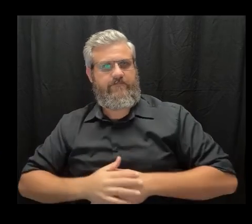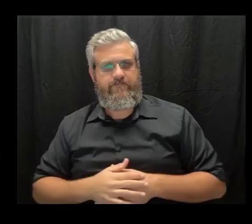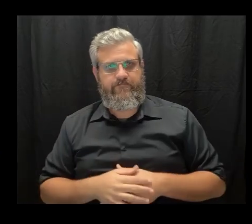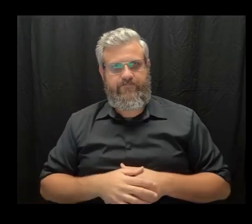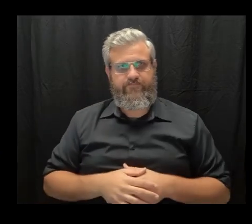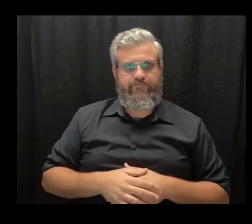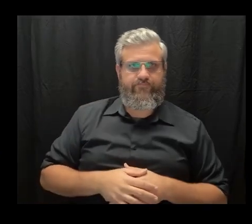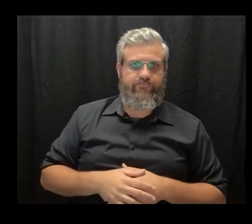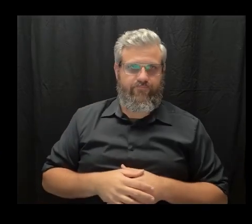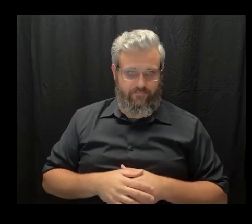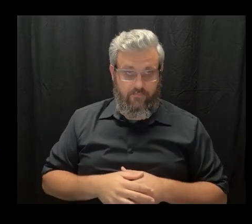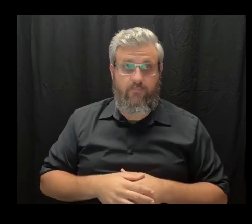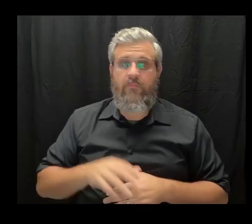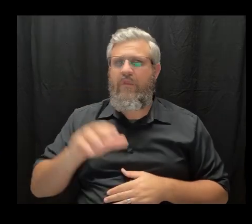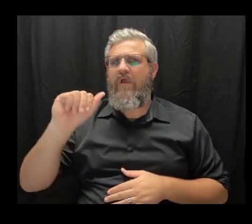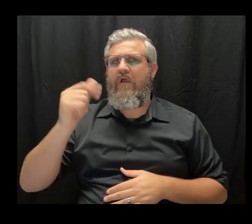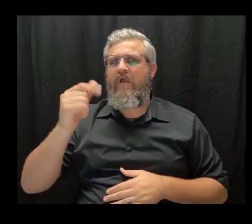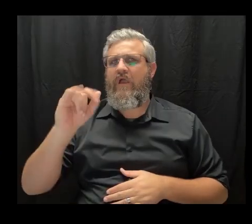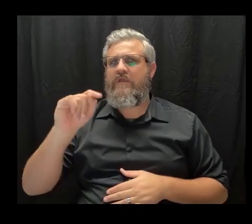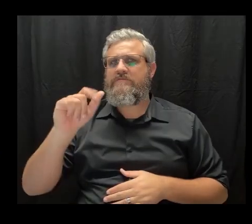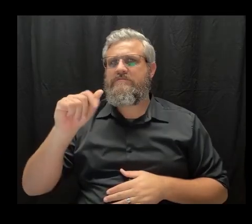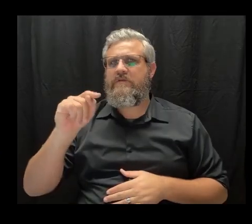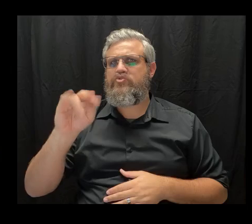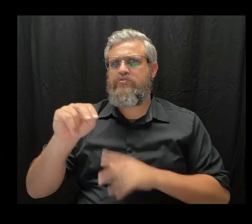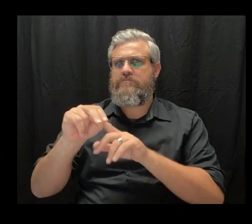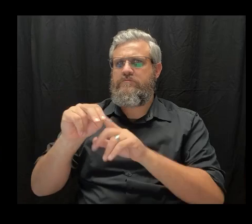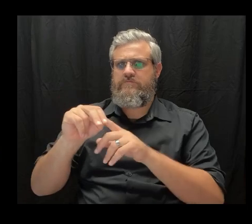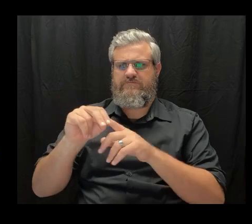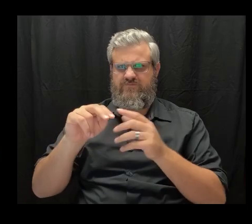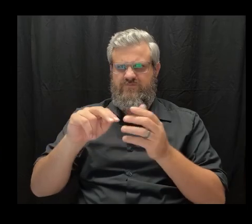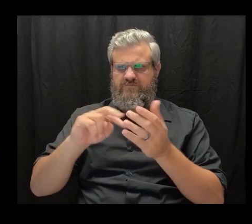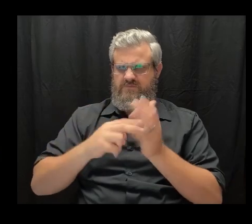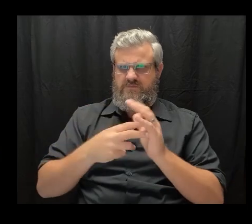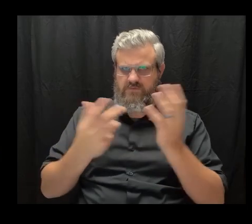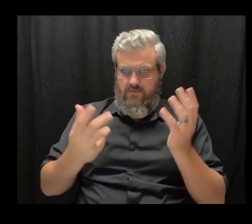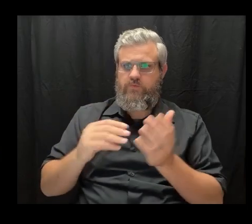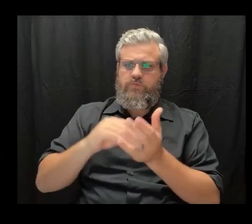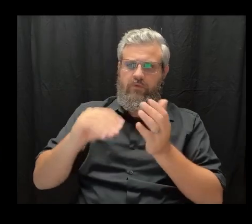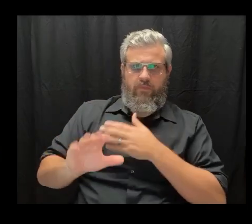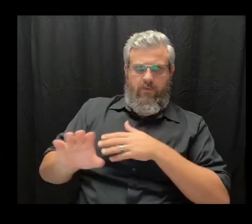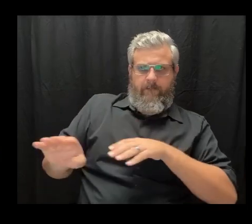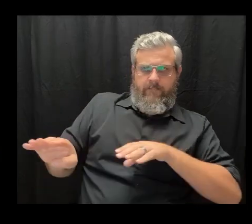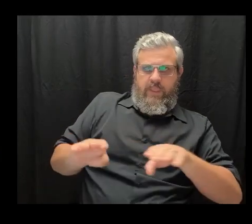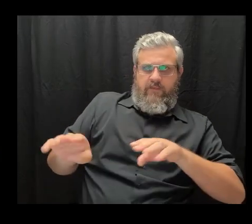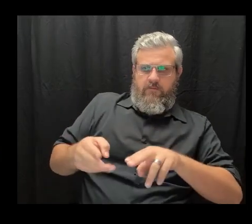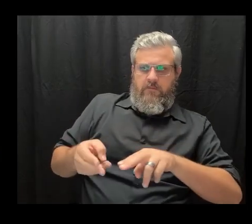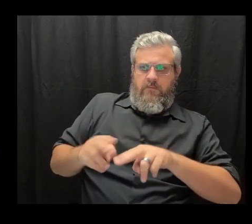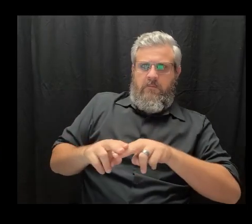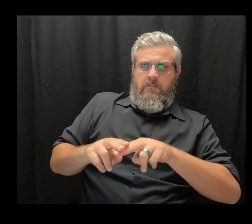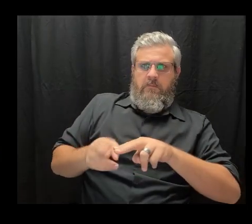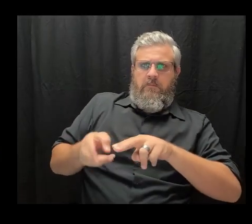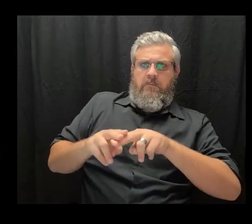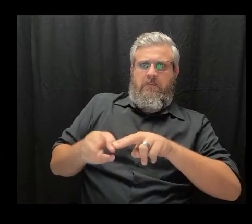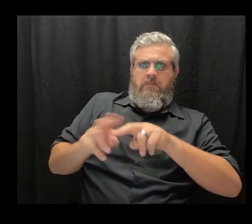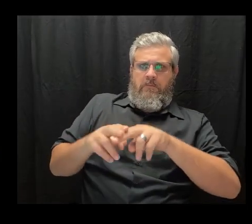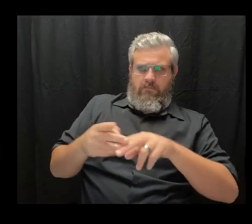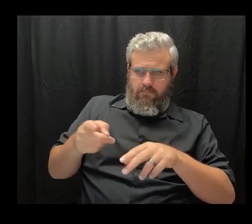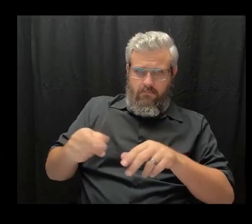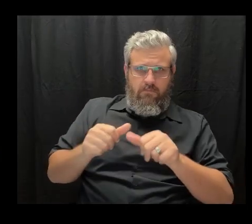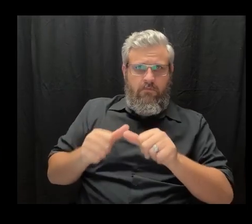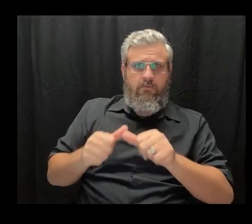Agitation occurs when a student presents challenging behavior that is slightly elevated in intensity, such as persistent talking out of